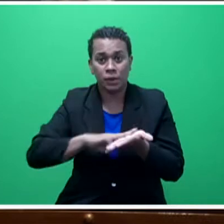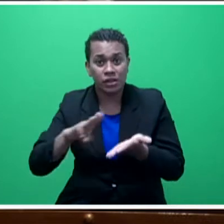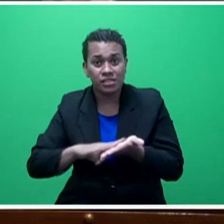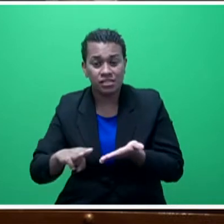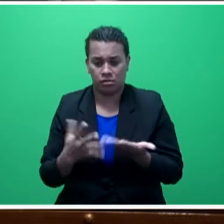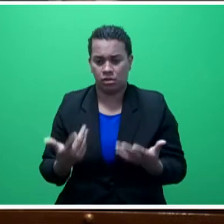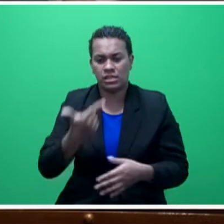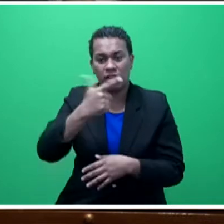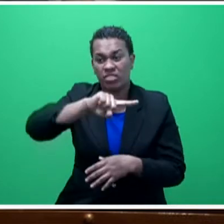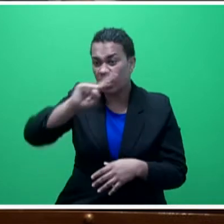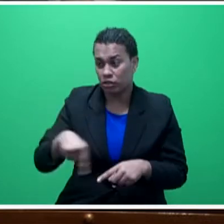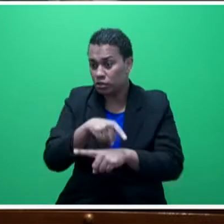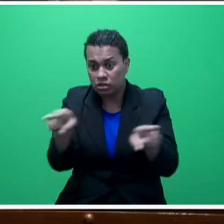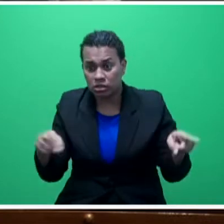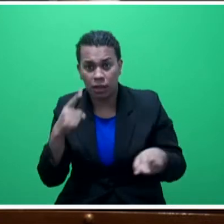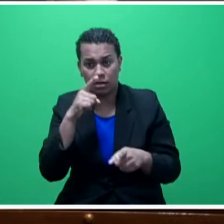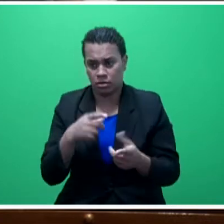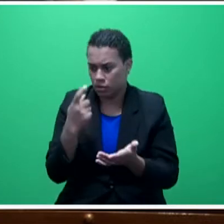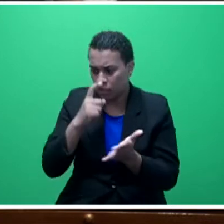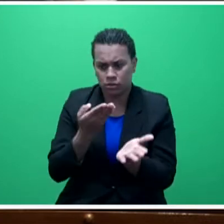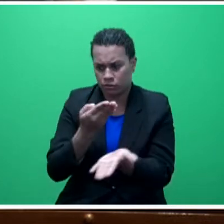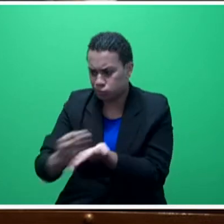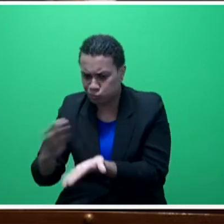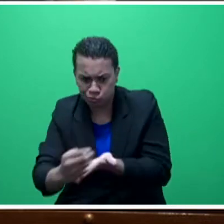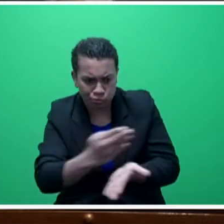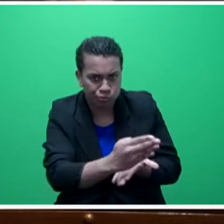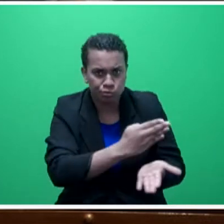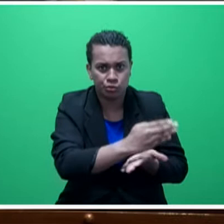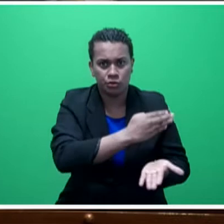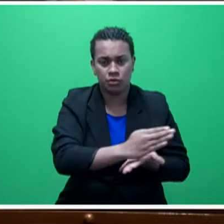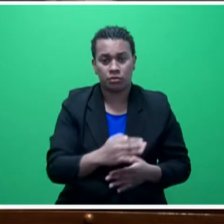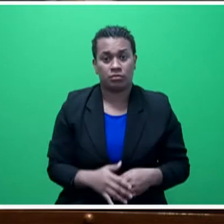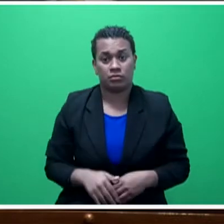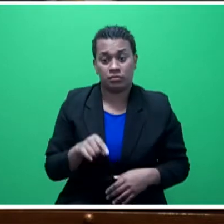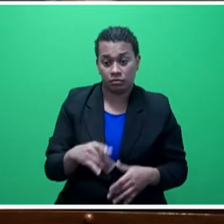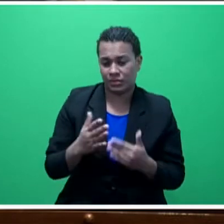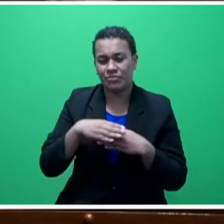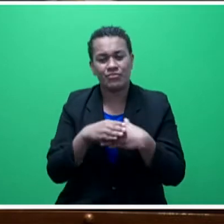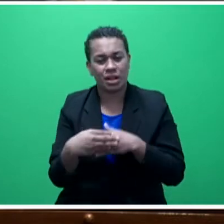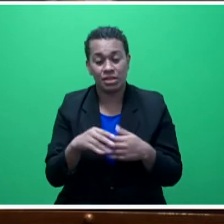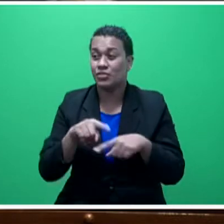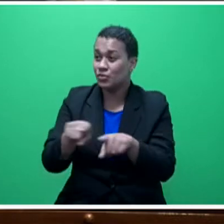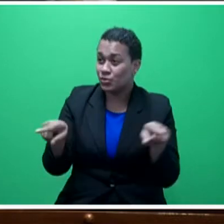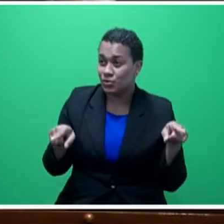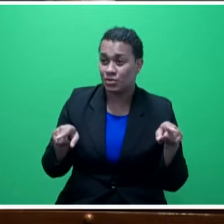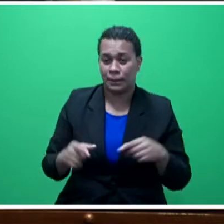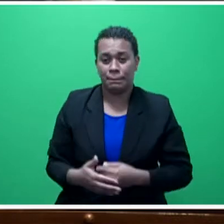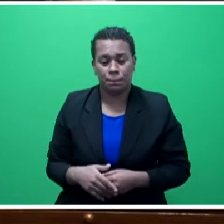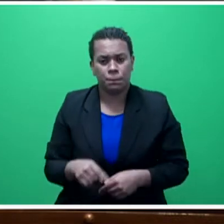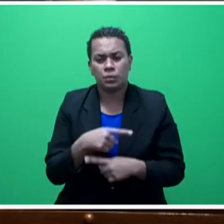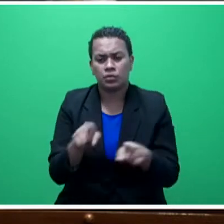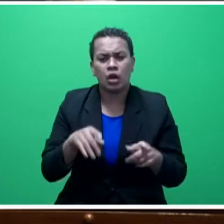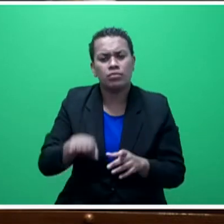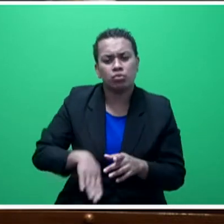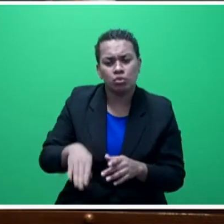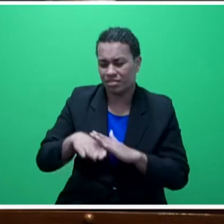beneficiaries. The continuance of this program will ease the financial burden on low-income earning families who